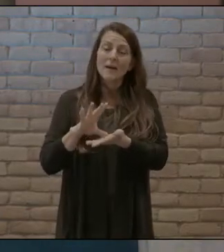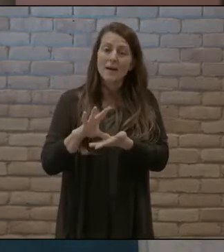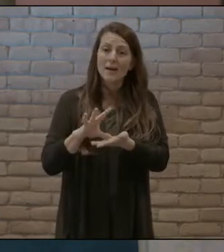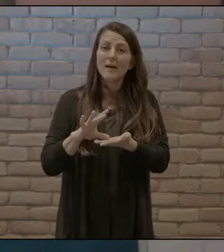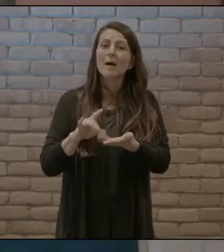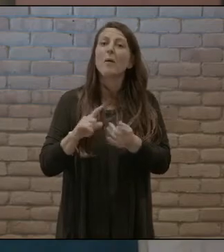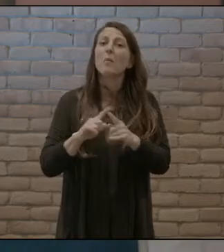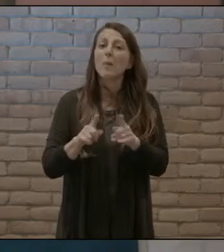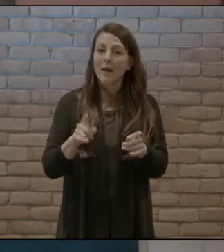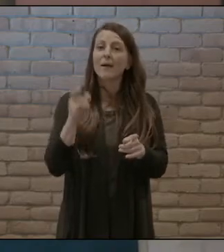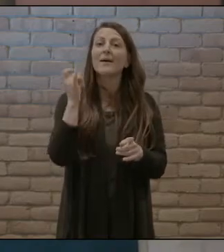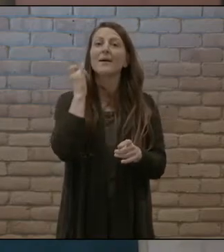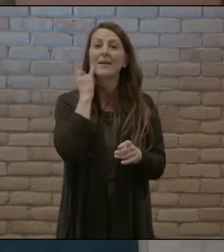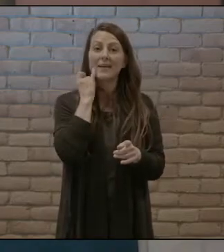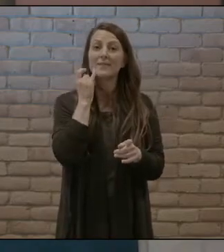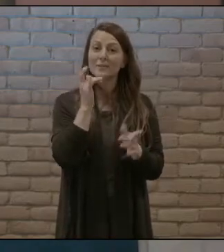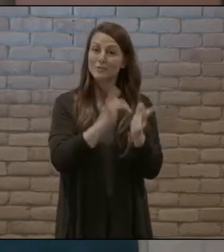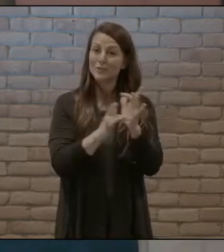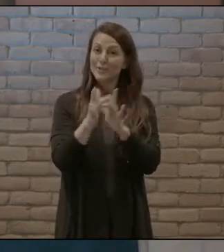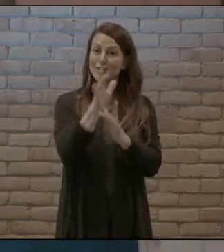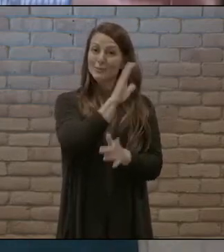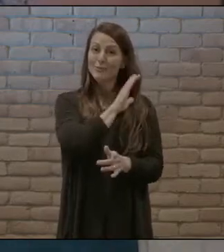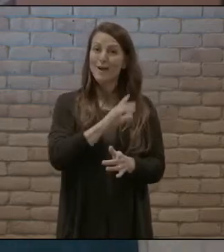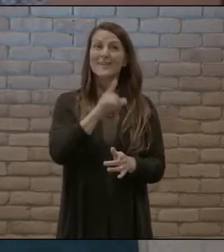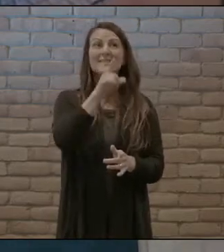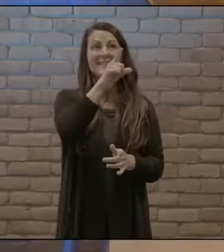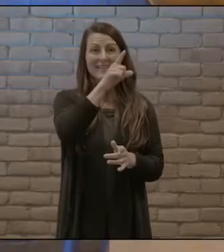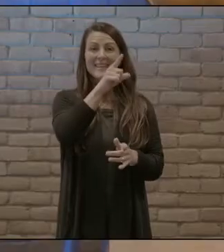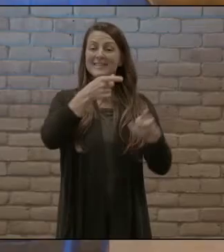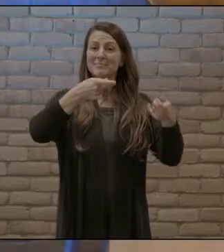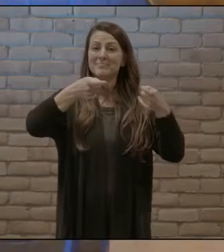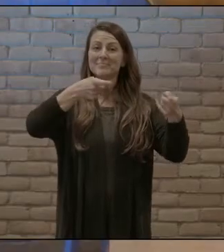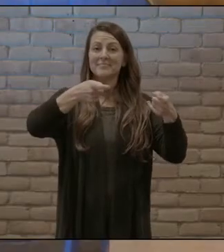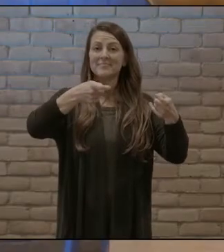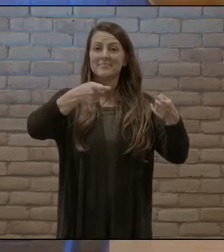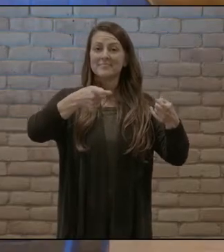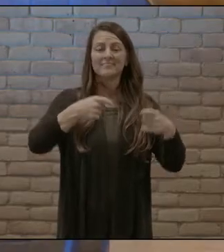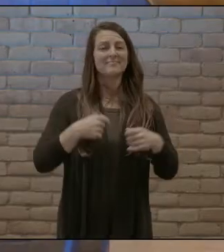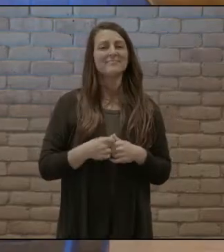but as long as Jesus Christ is the Lord of our lives, we are not